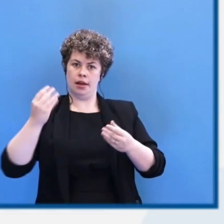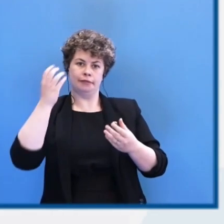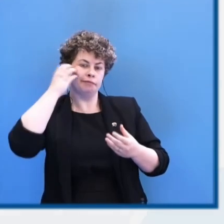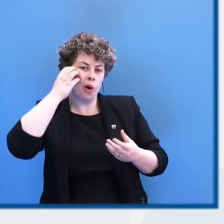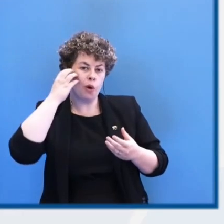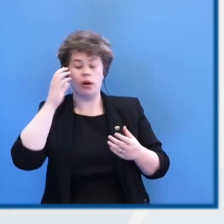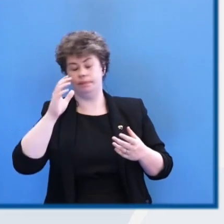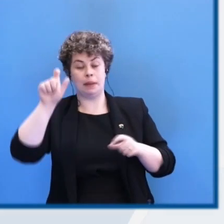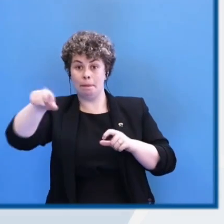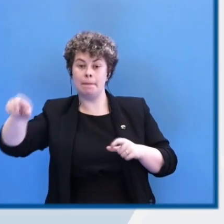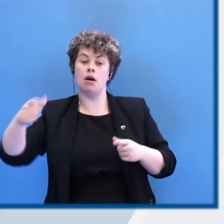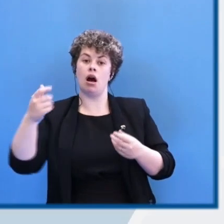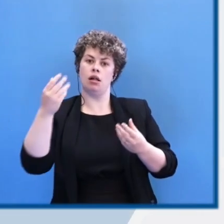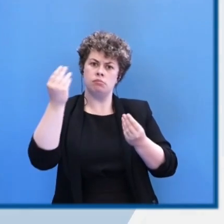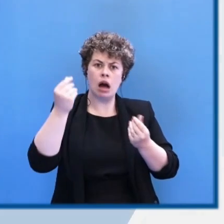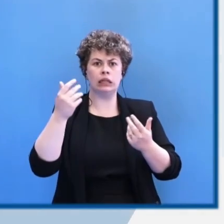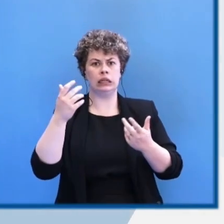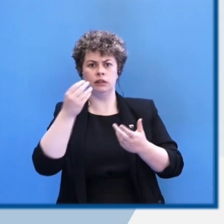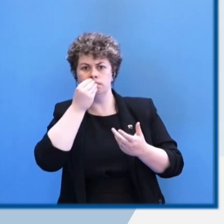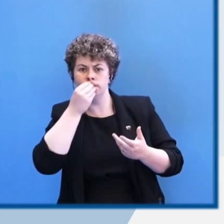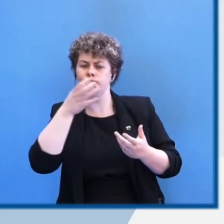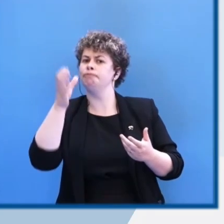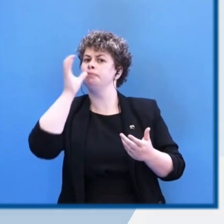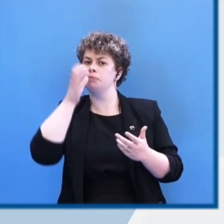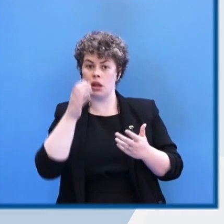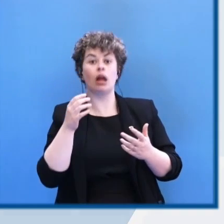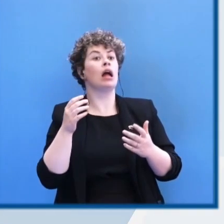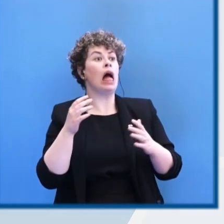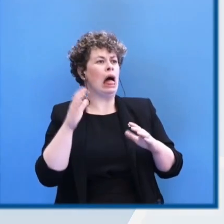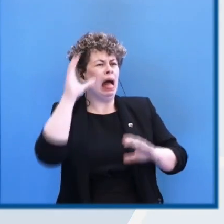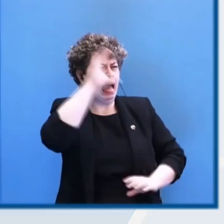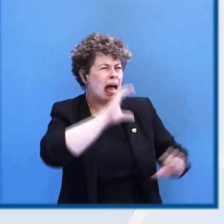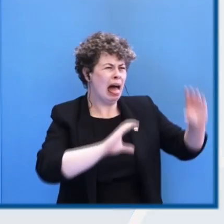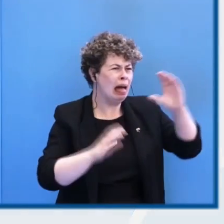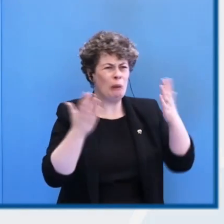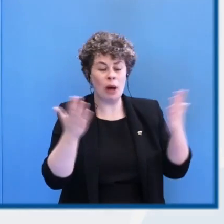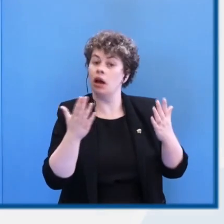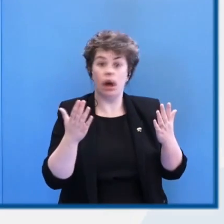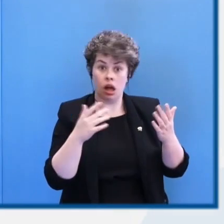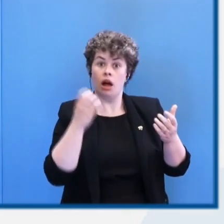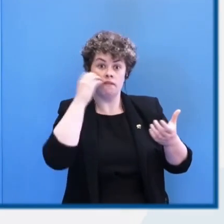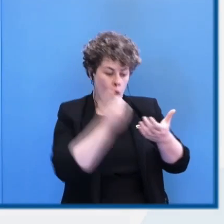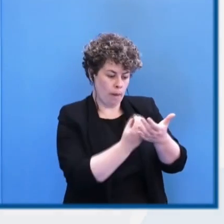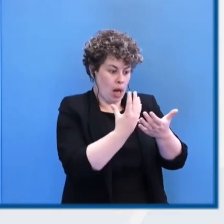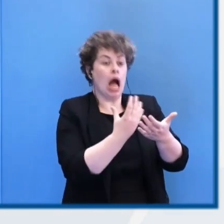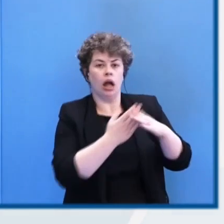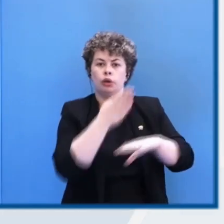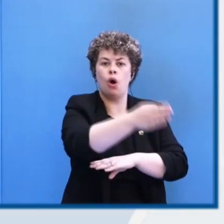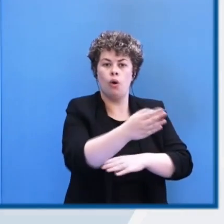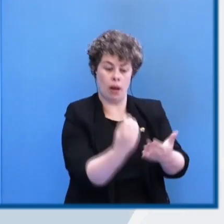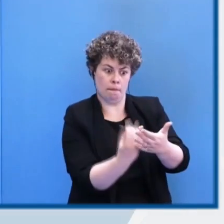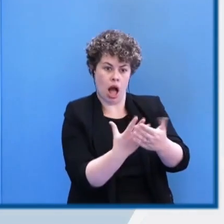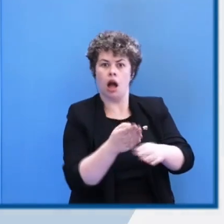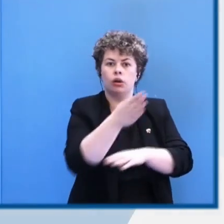data has an incredibly high potential for understanding people's